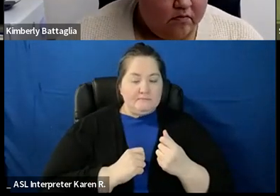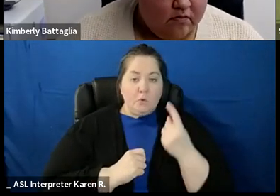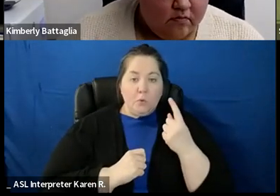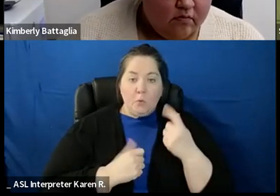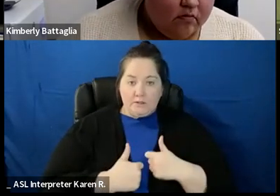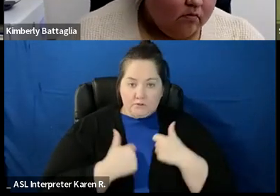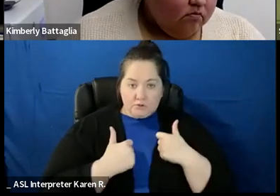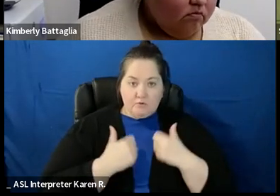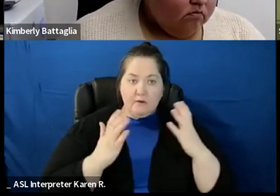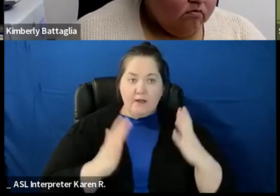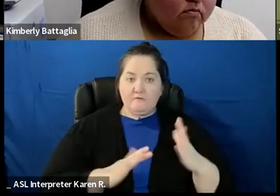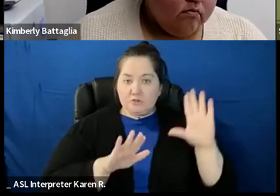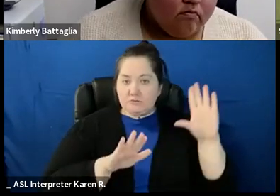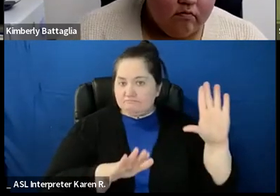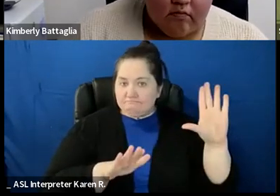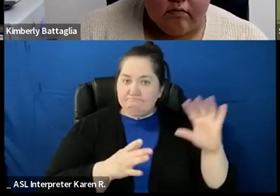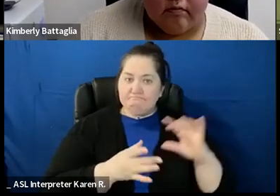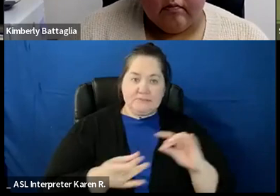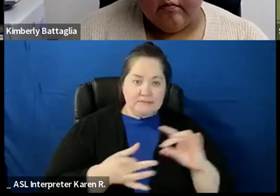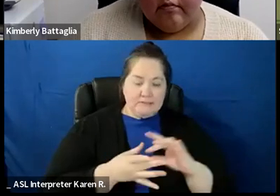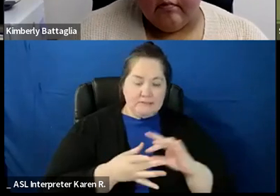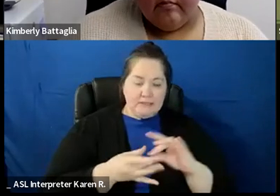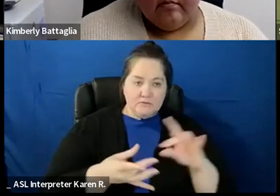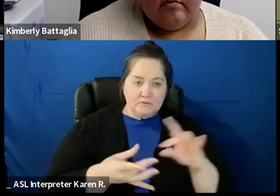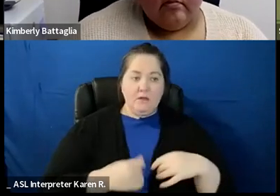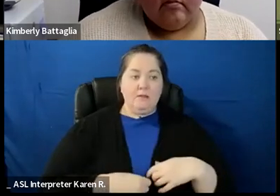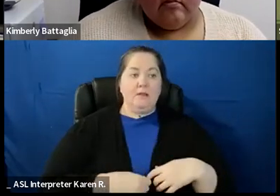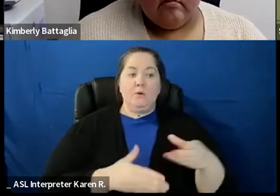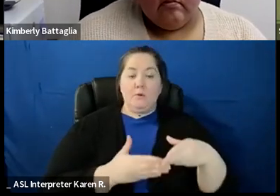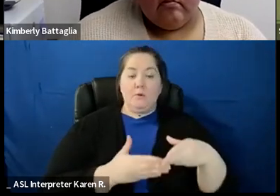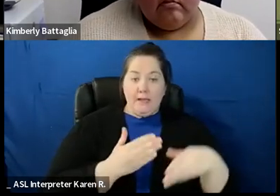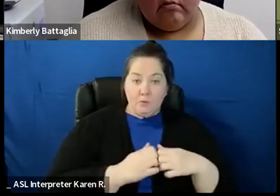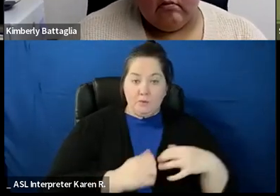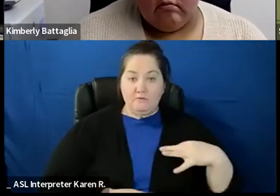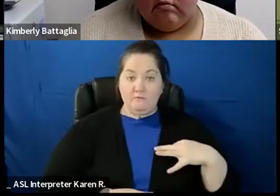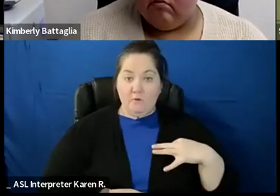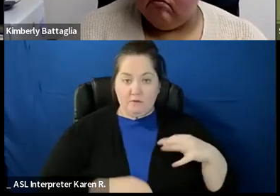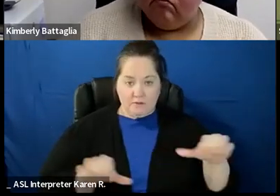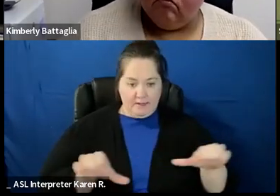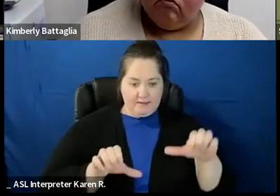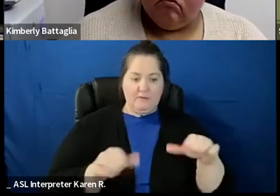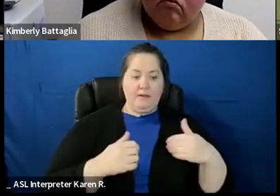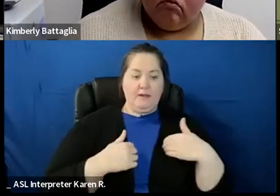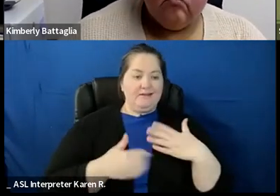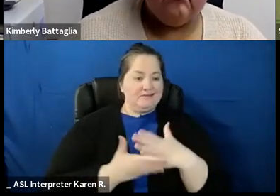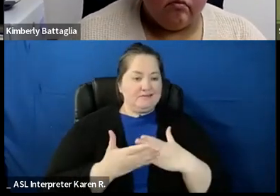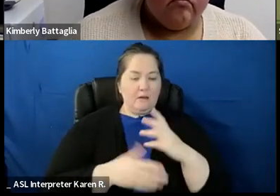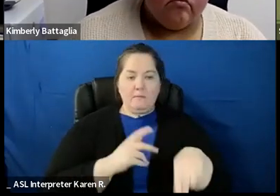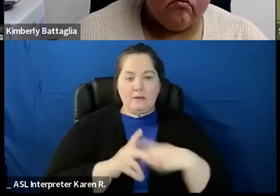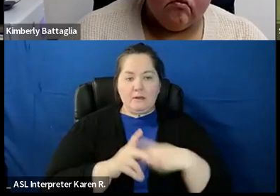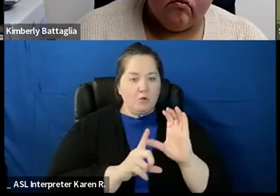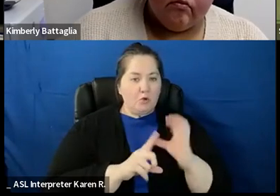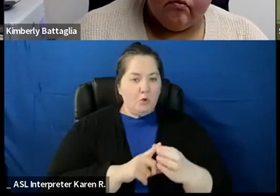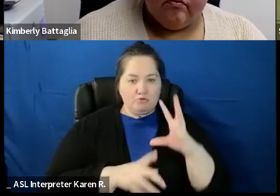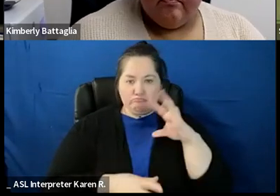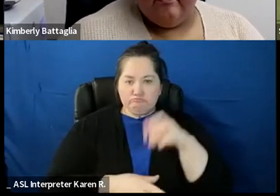survivor testimonials out of that workshop. And we would end with a voluntary activity that had some kind of cultural component.